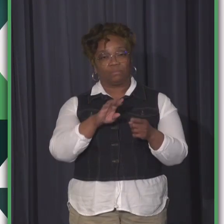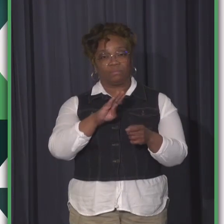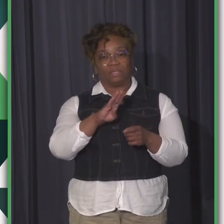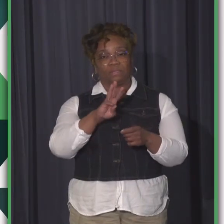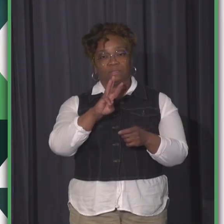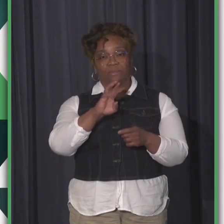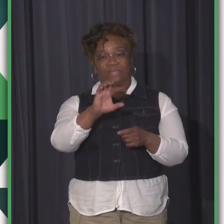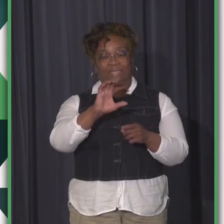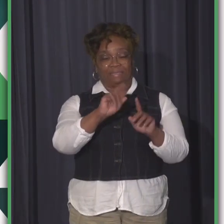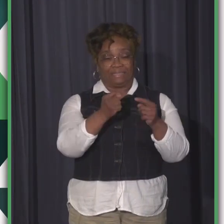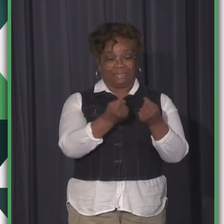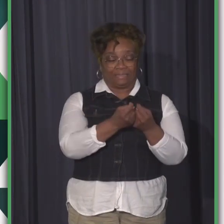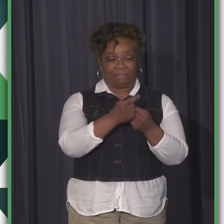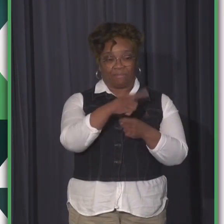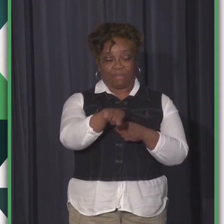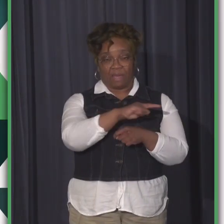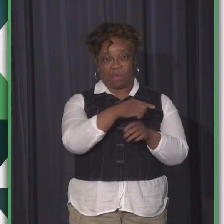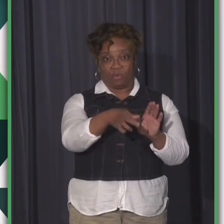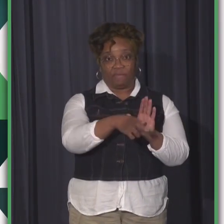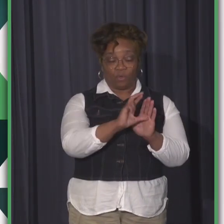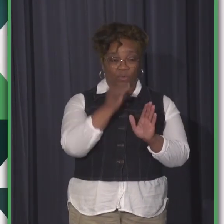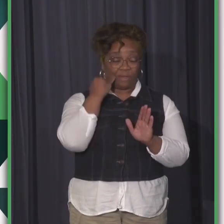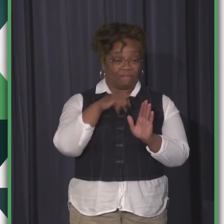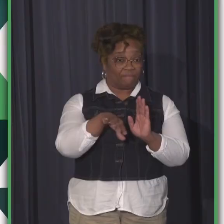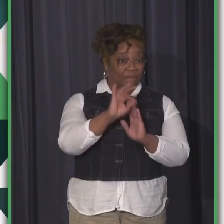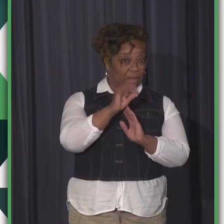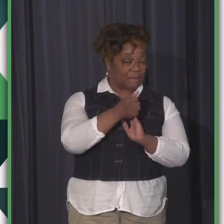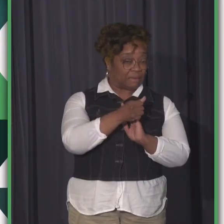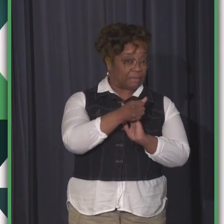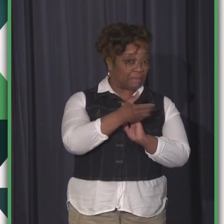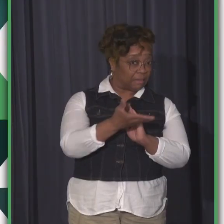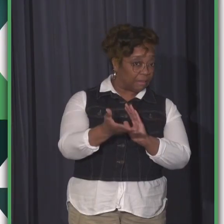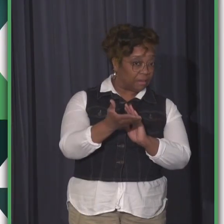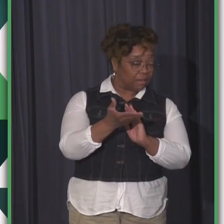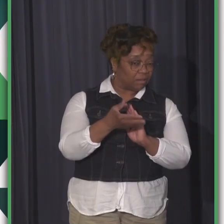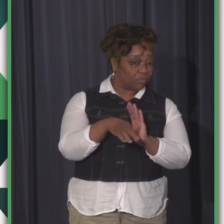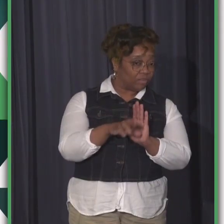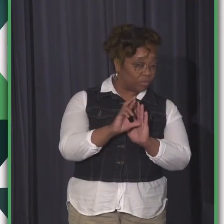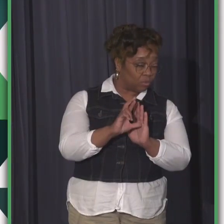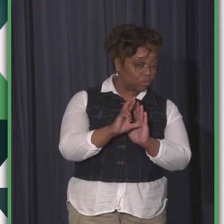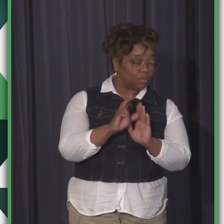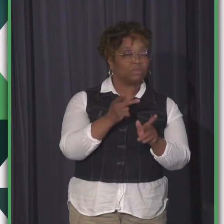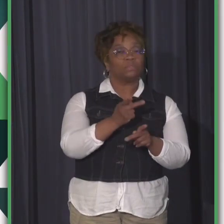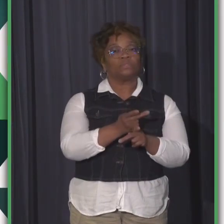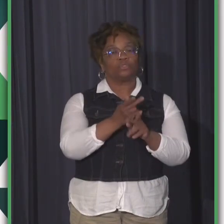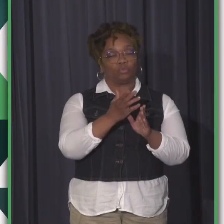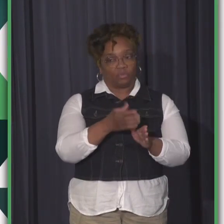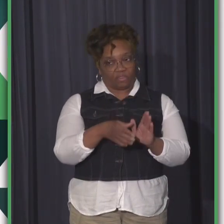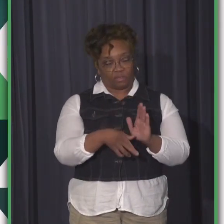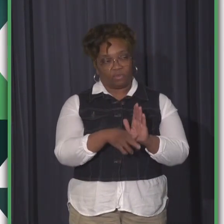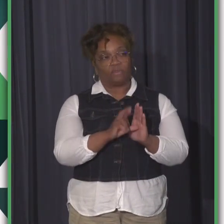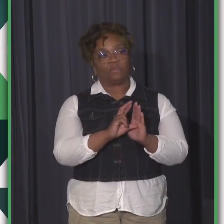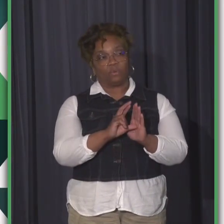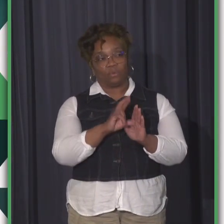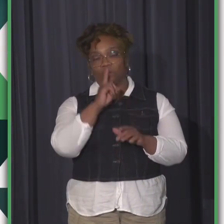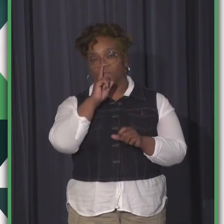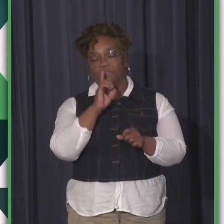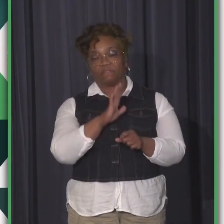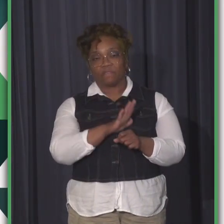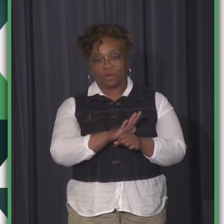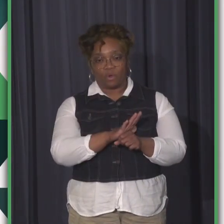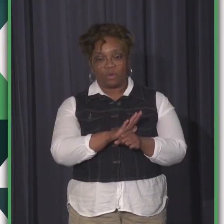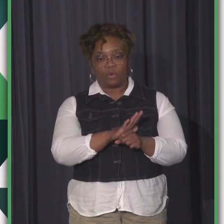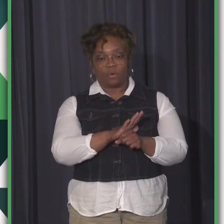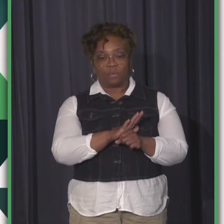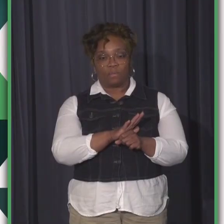review. If they find anything during the review, the supervisor reviews it to confirm that there